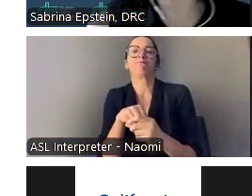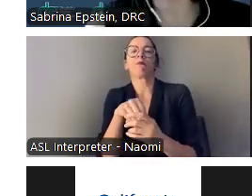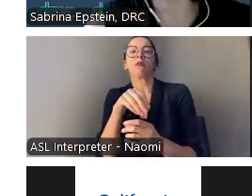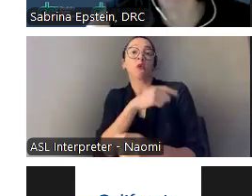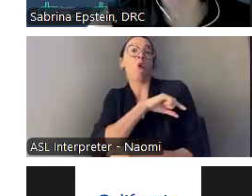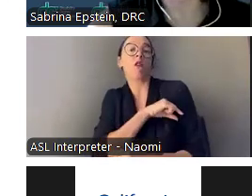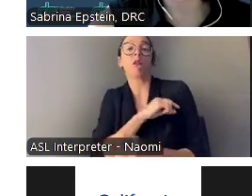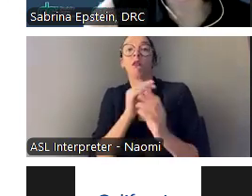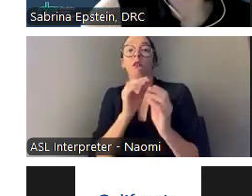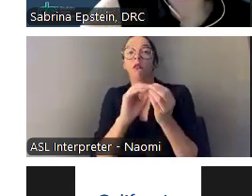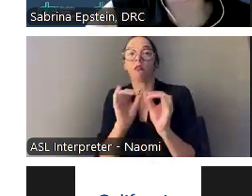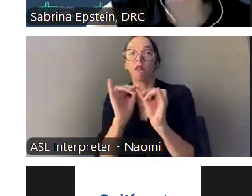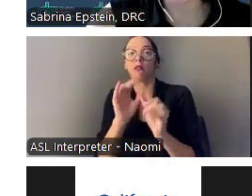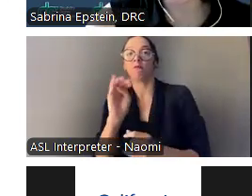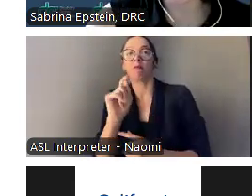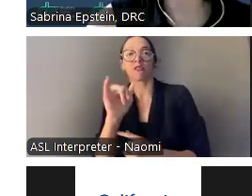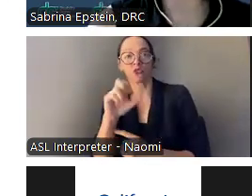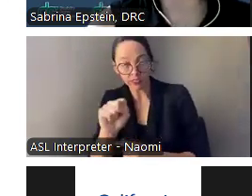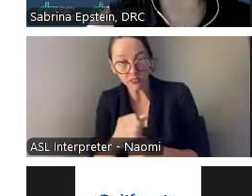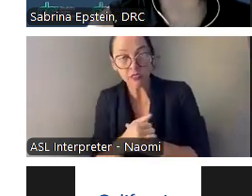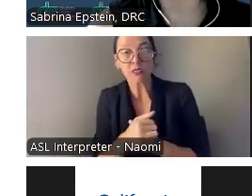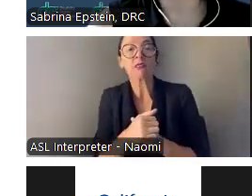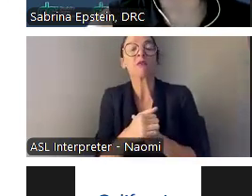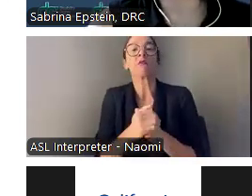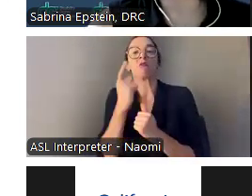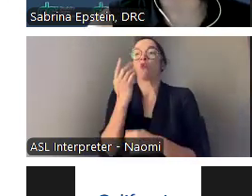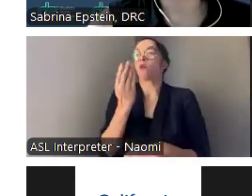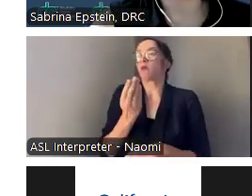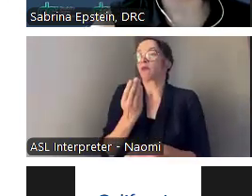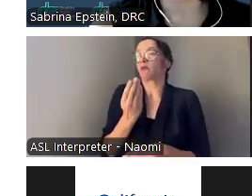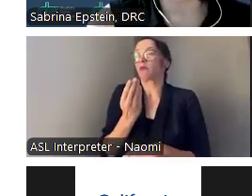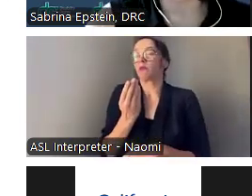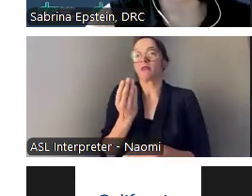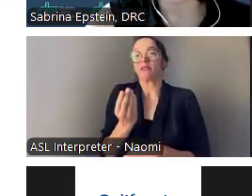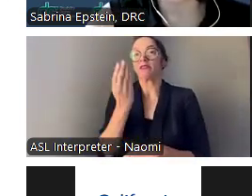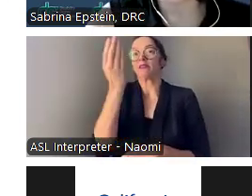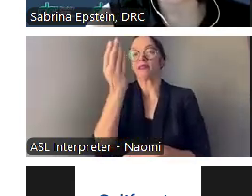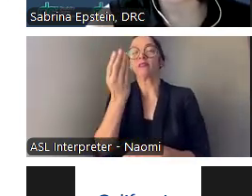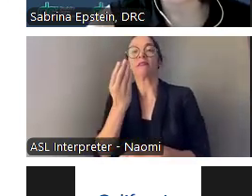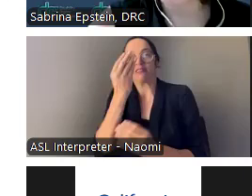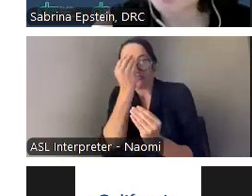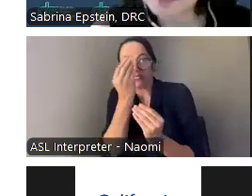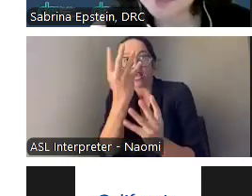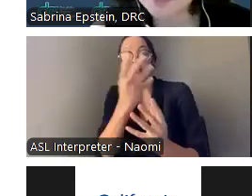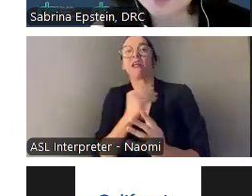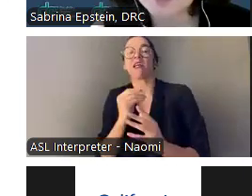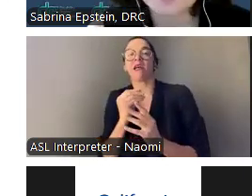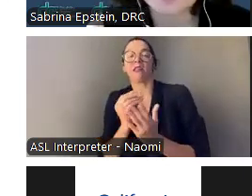soliciting that data. I think one of the other things we talked about as well is